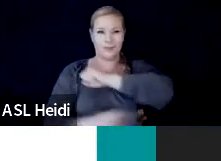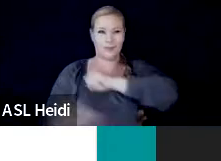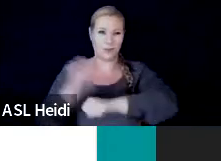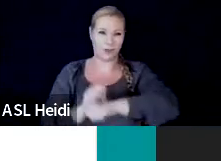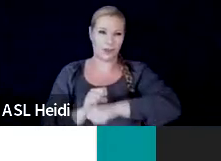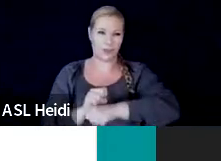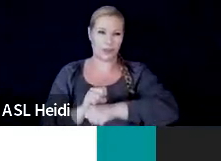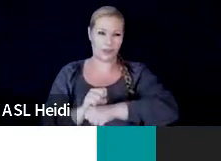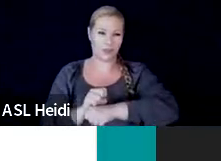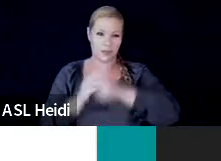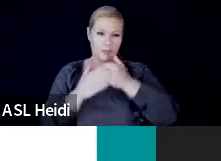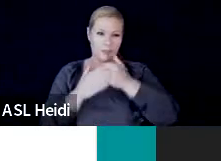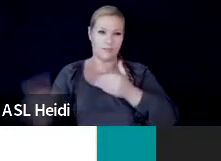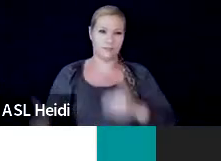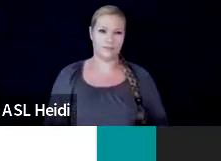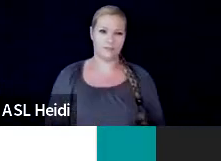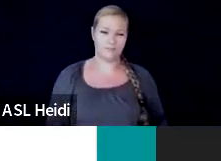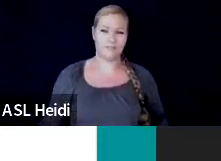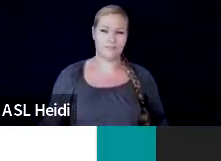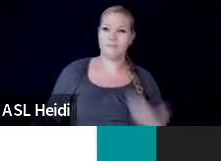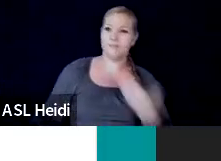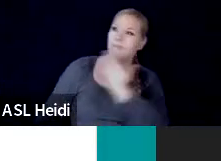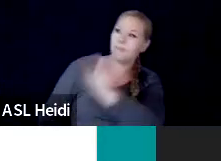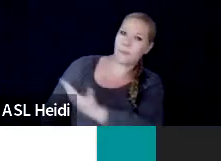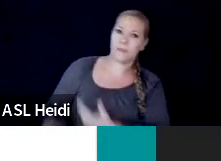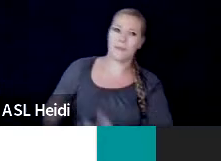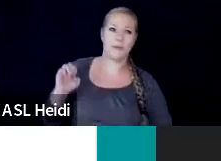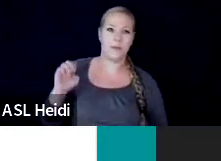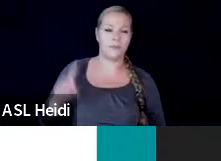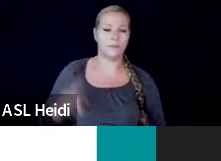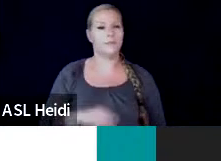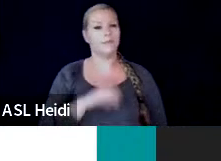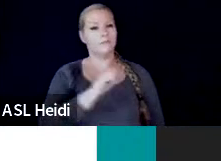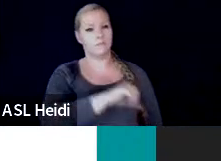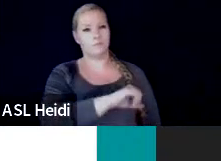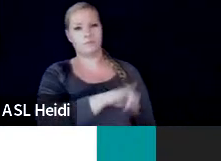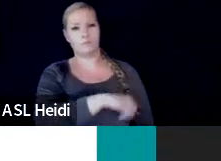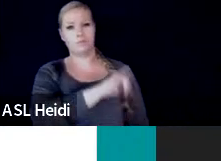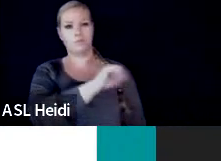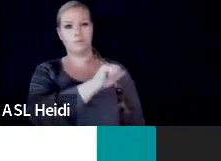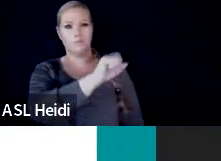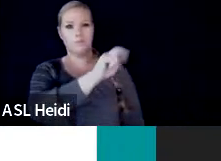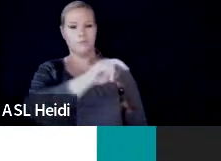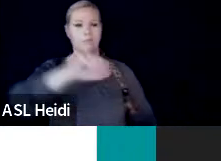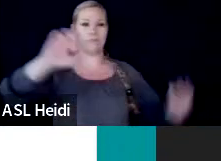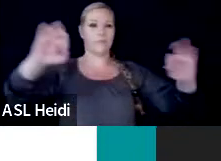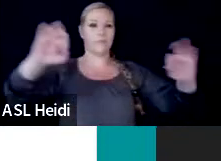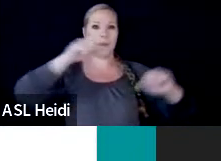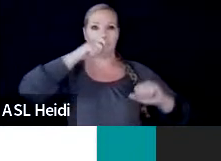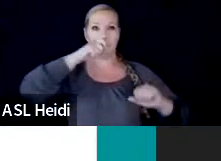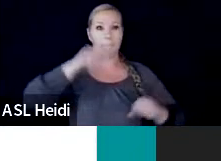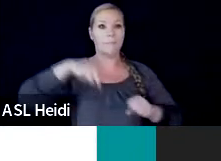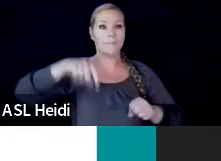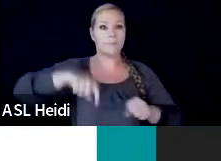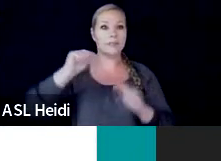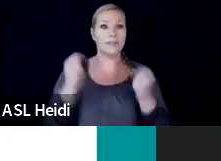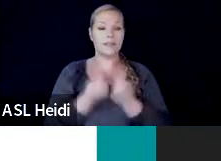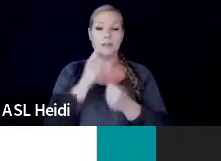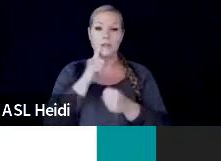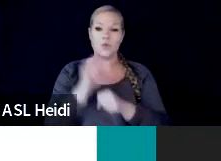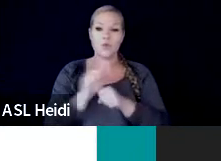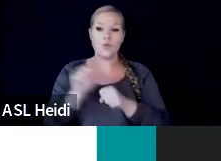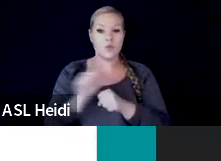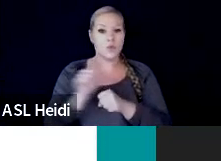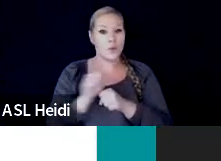So once again, the team is working tremendously hard. We're working on